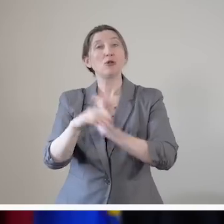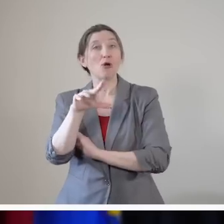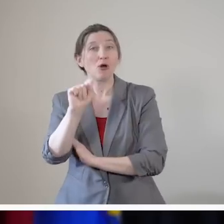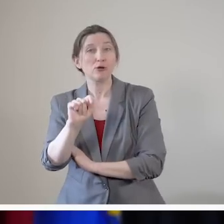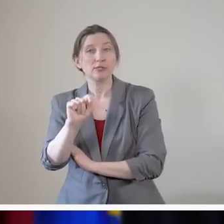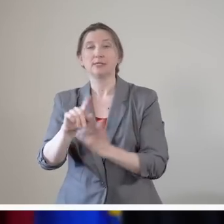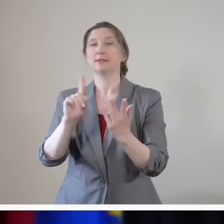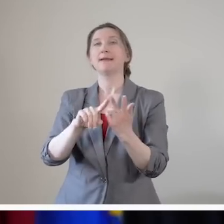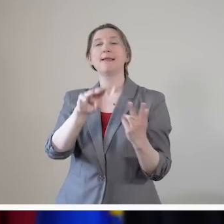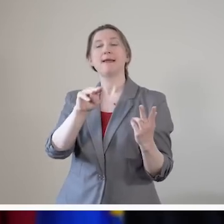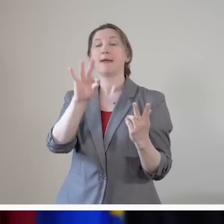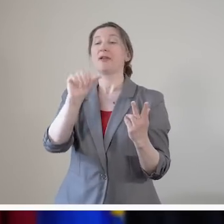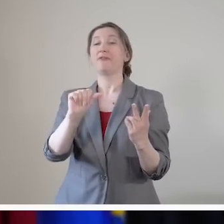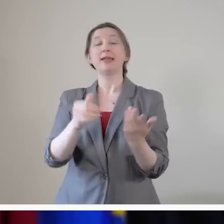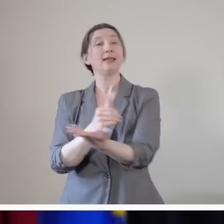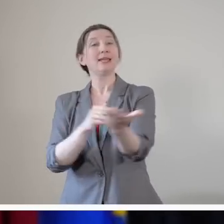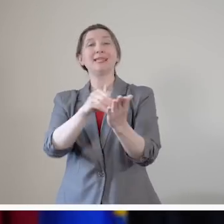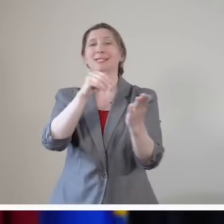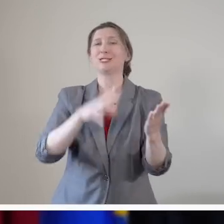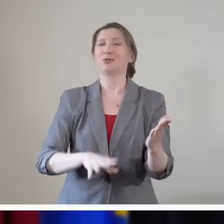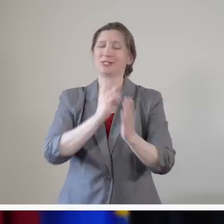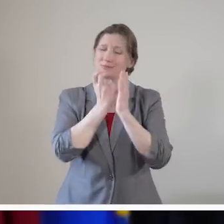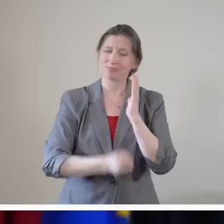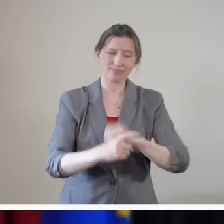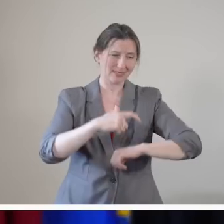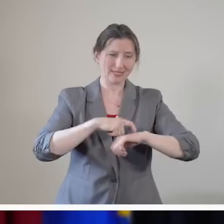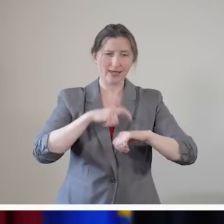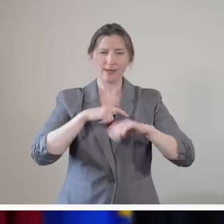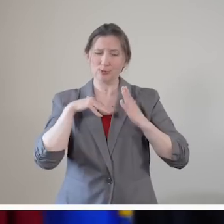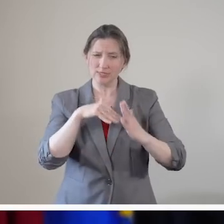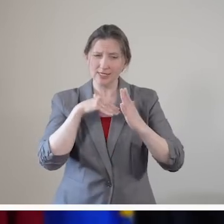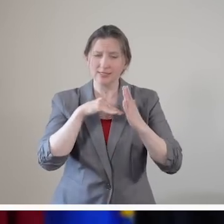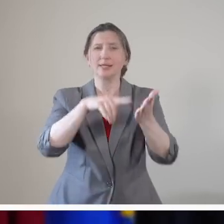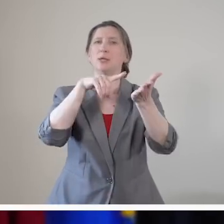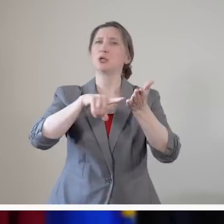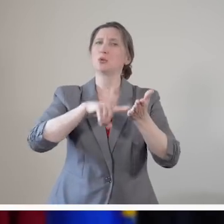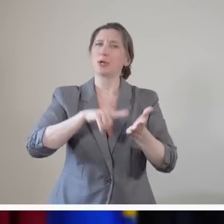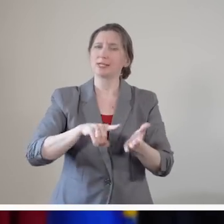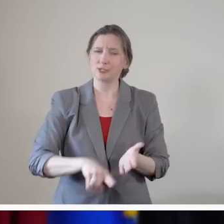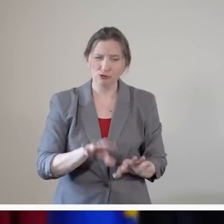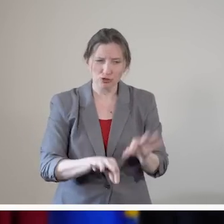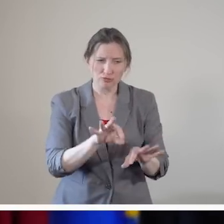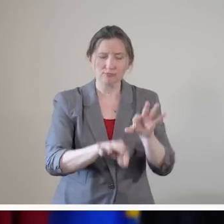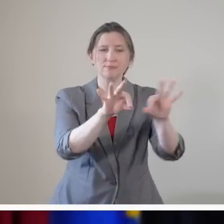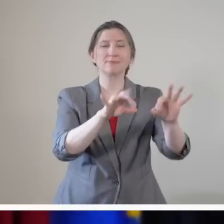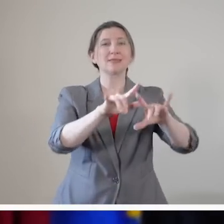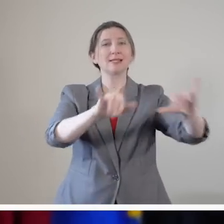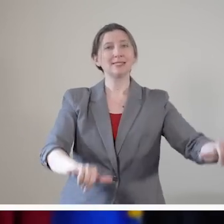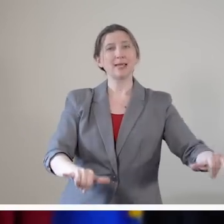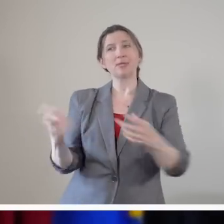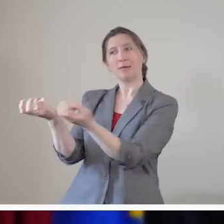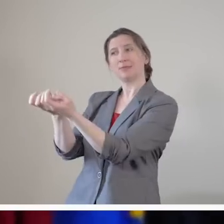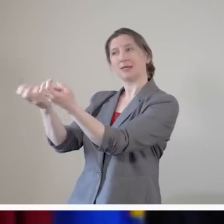of Fine Arts. These scholars have devoted significant time to graduate study and research. In addition, they